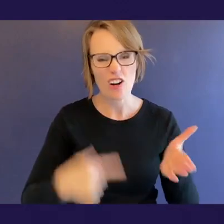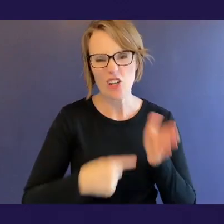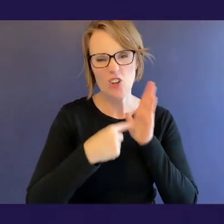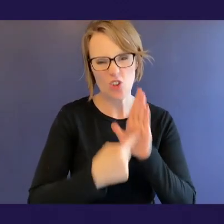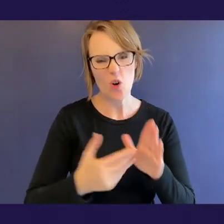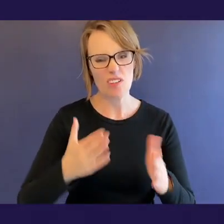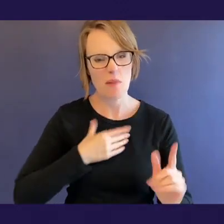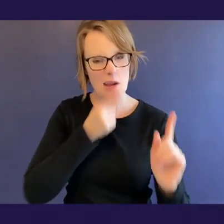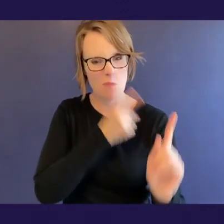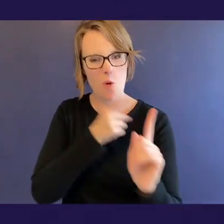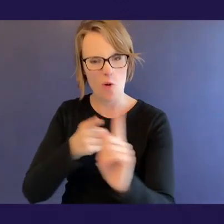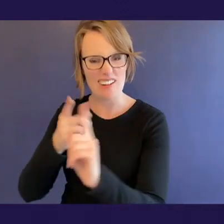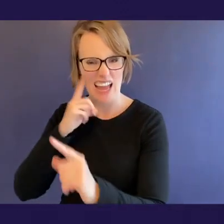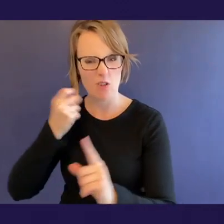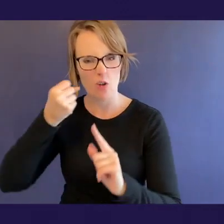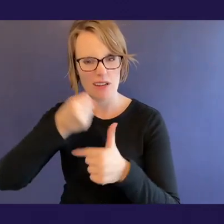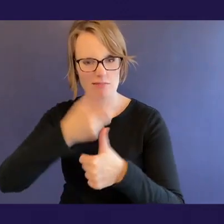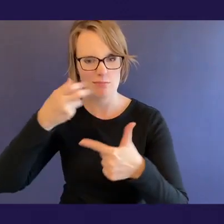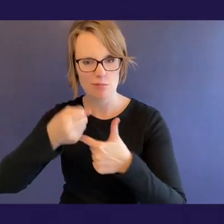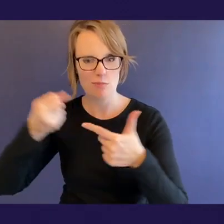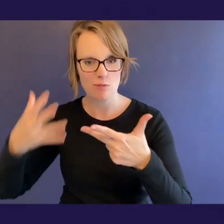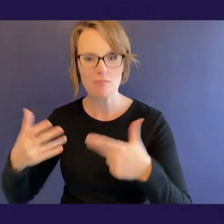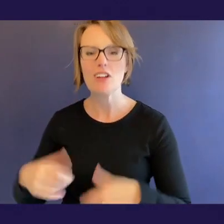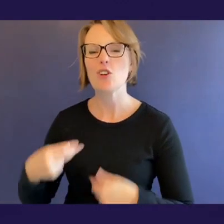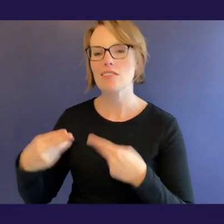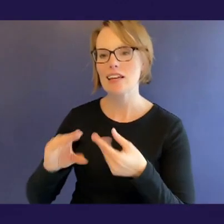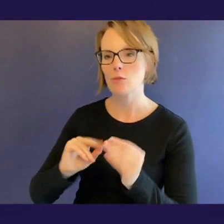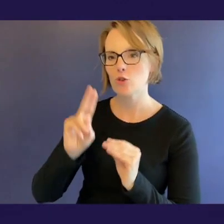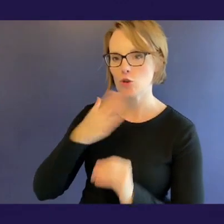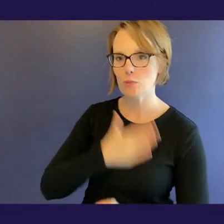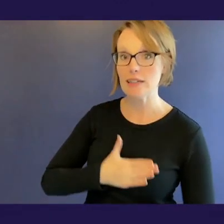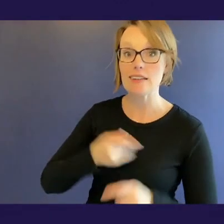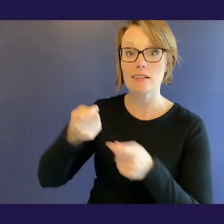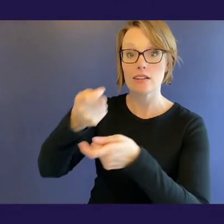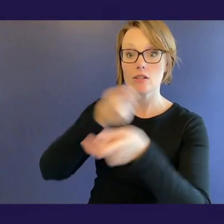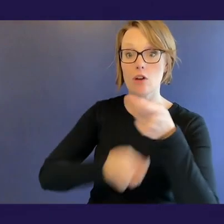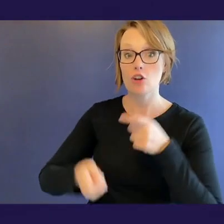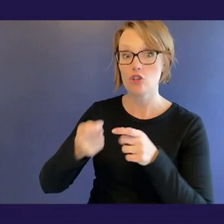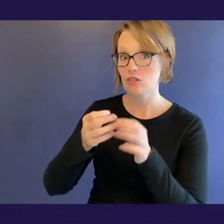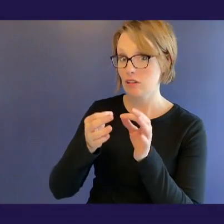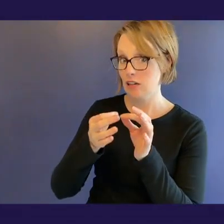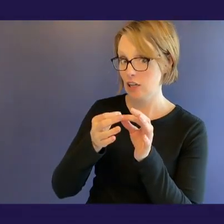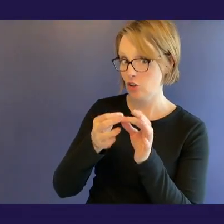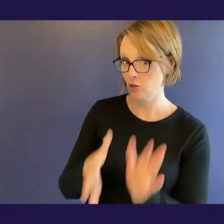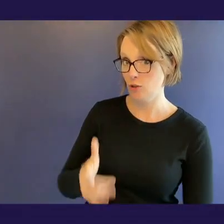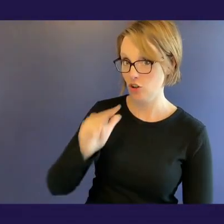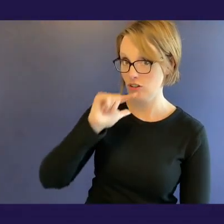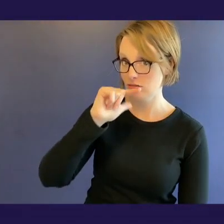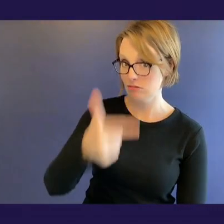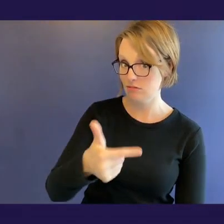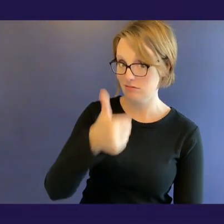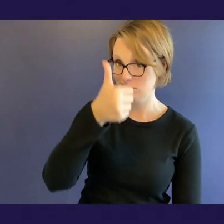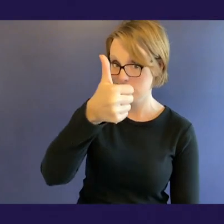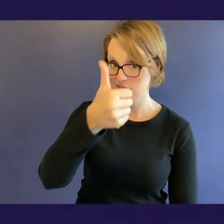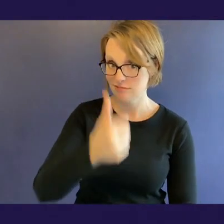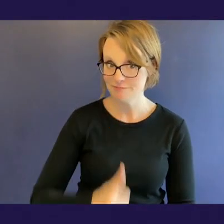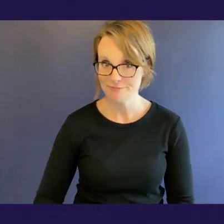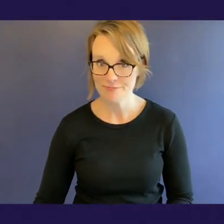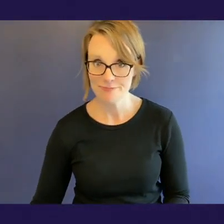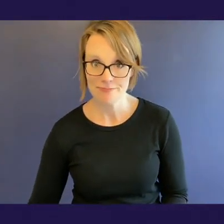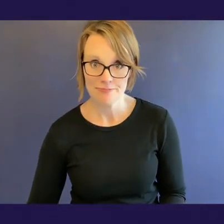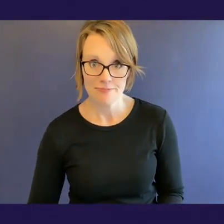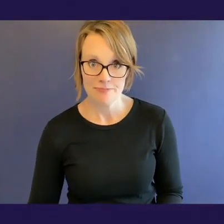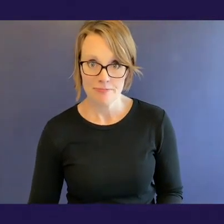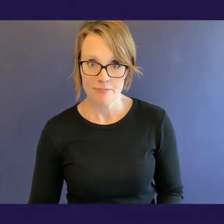back to. Slide 2, please. I'm joining you from Eastern Michigan today, as it enables a time for a